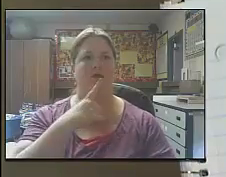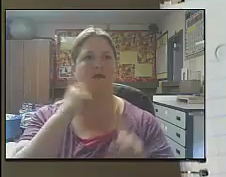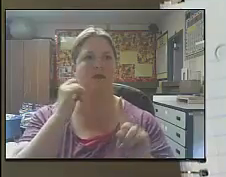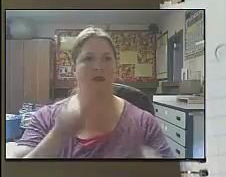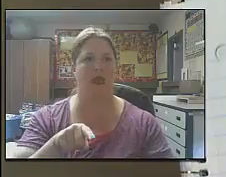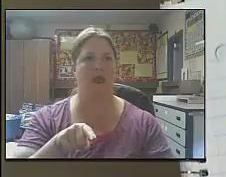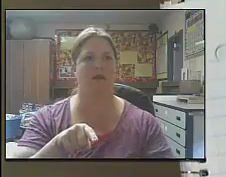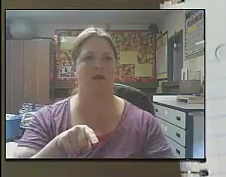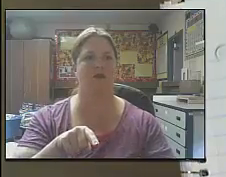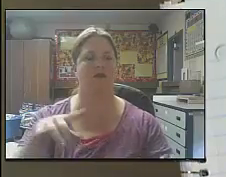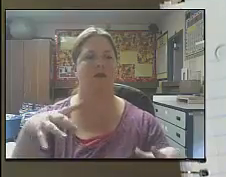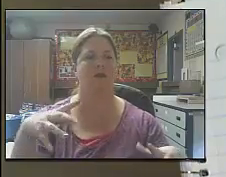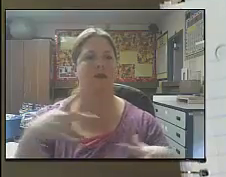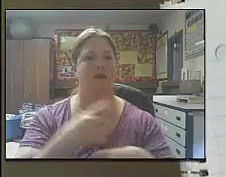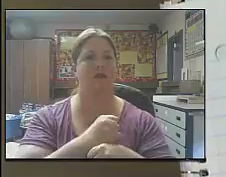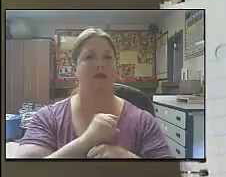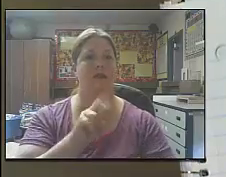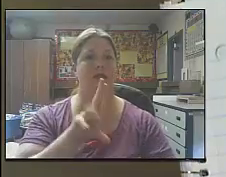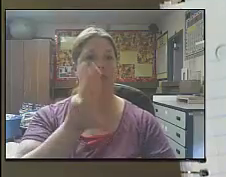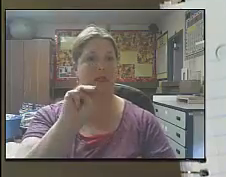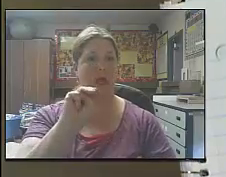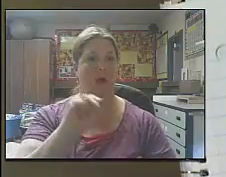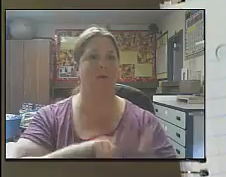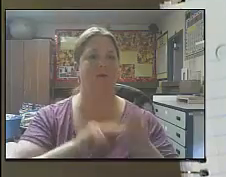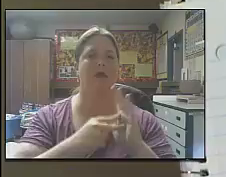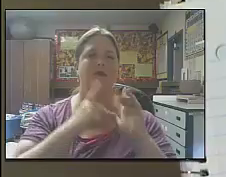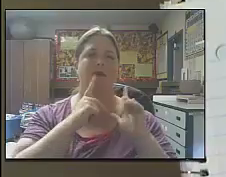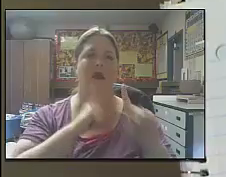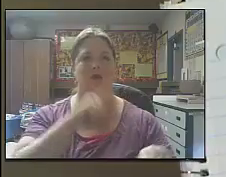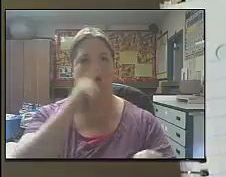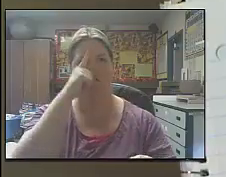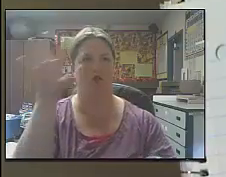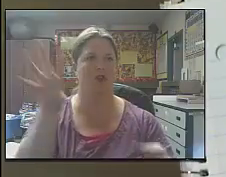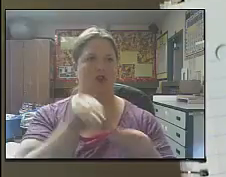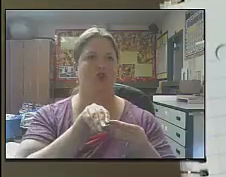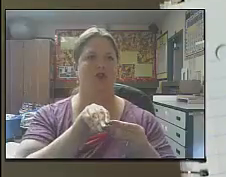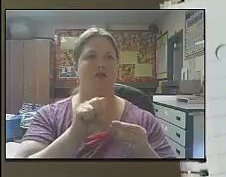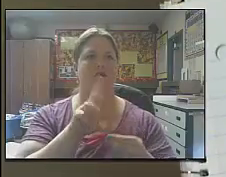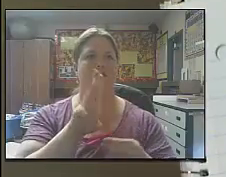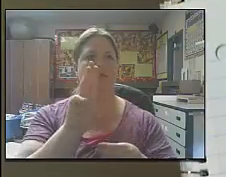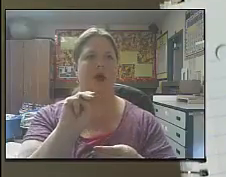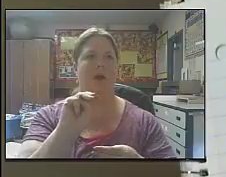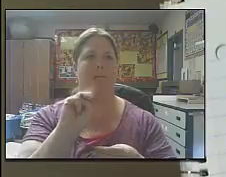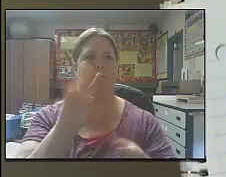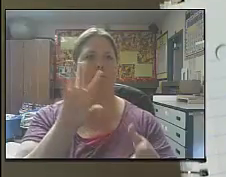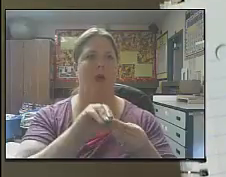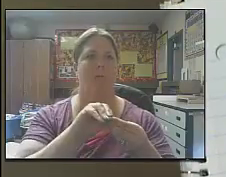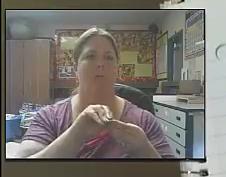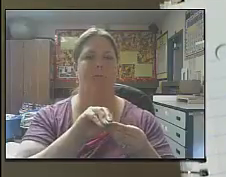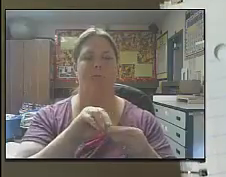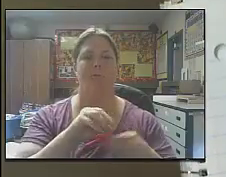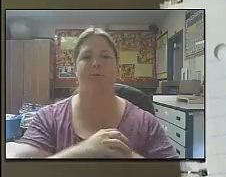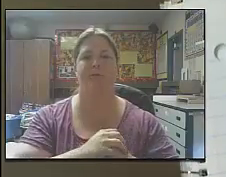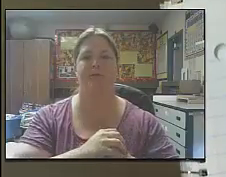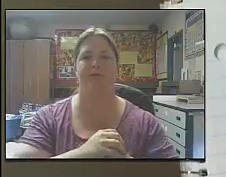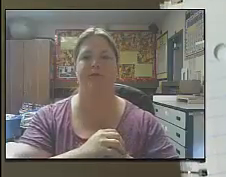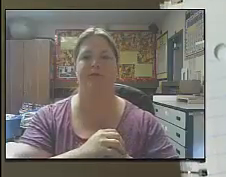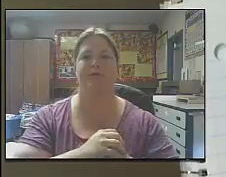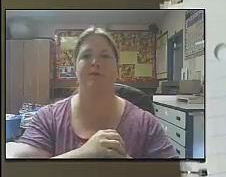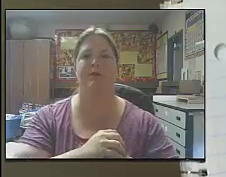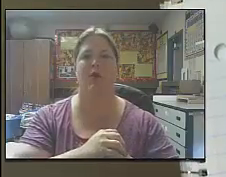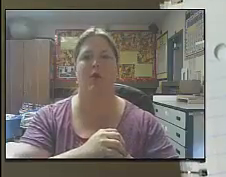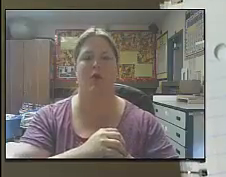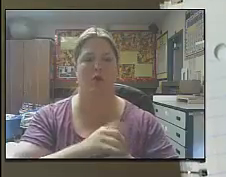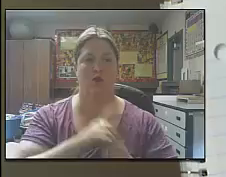the sum. Sum is the answer to an addition problem. Your